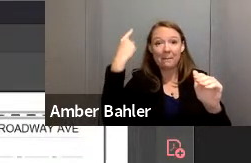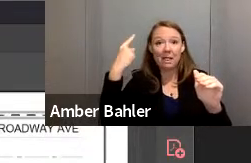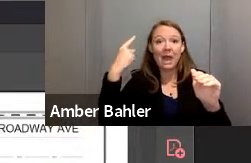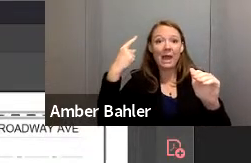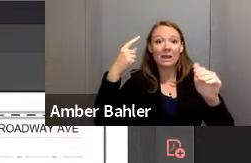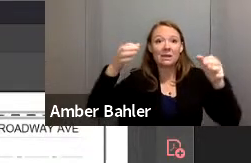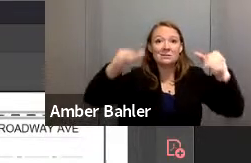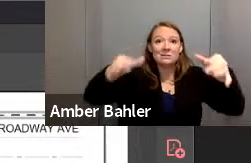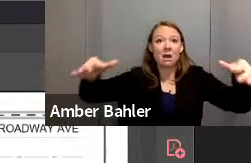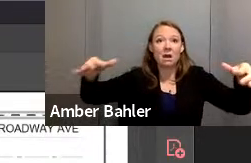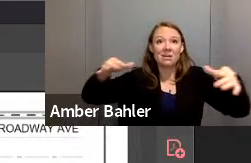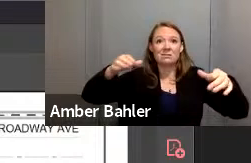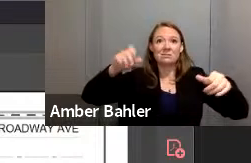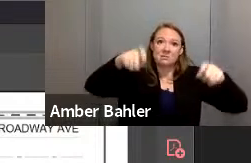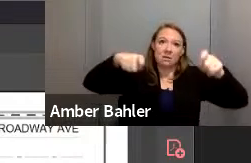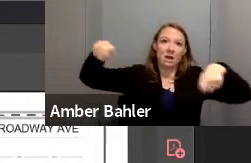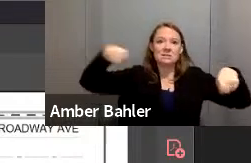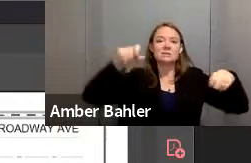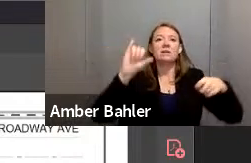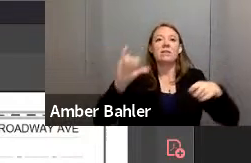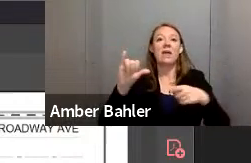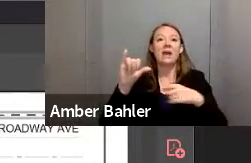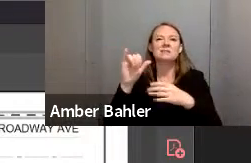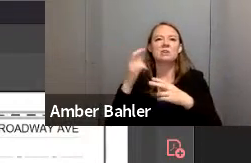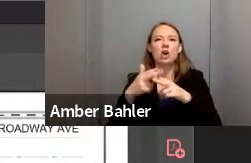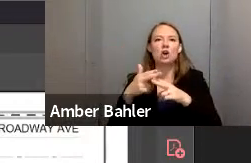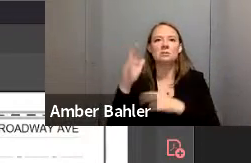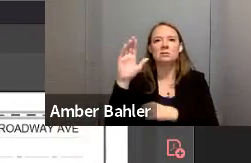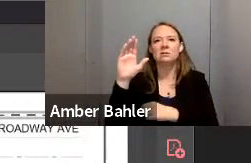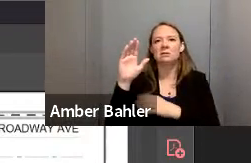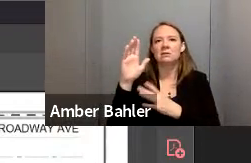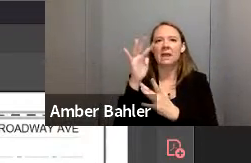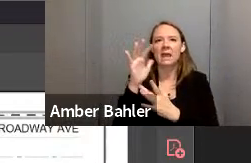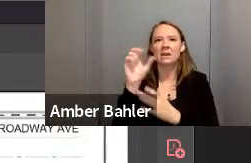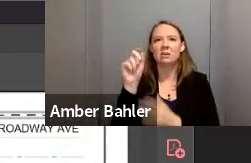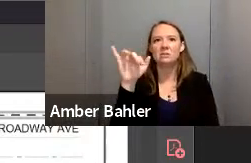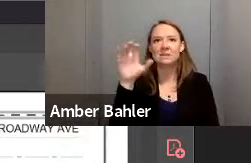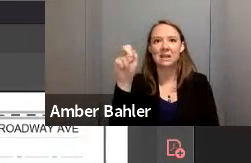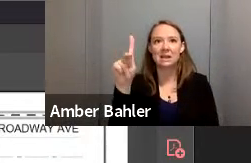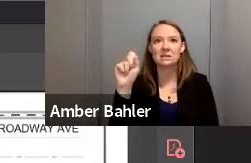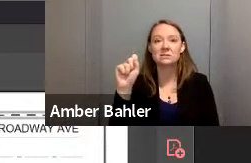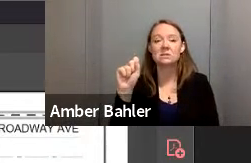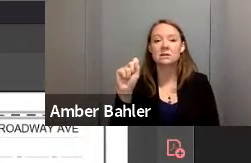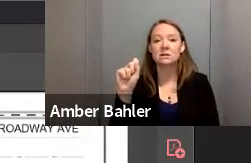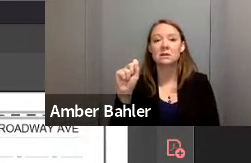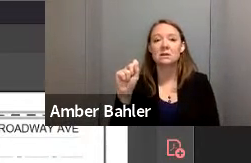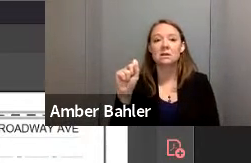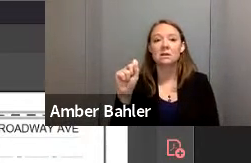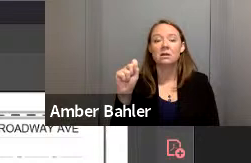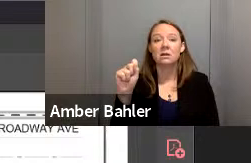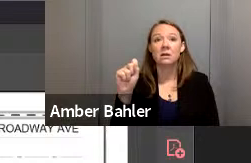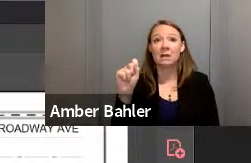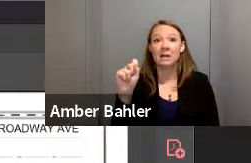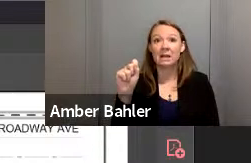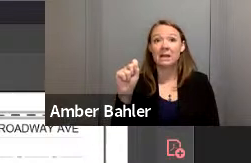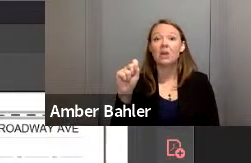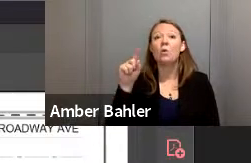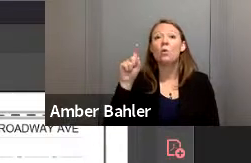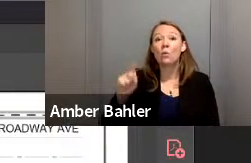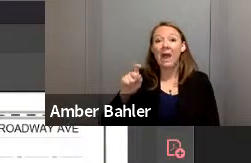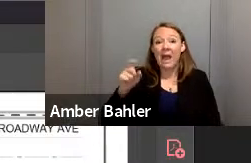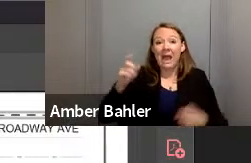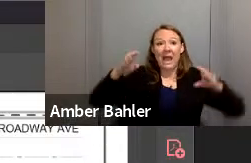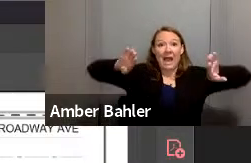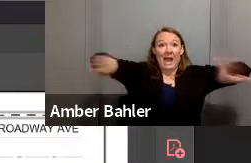candlesticks, some sort of raised or other rough indicator for those folks that are using the cane to make sure